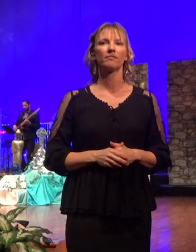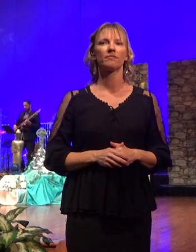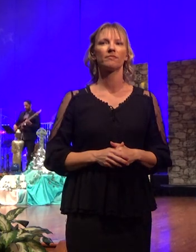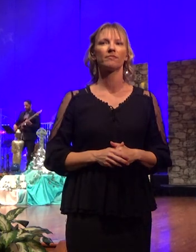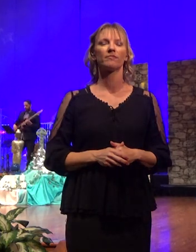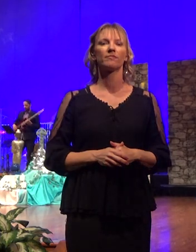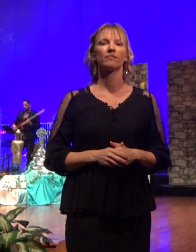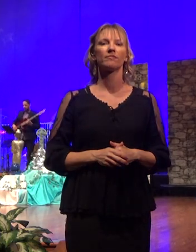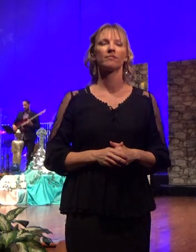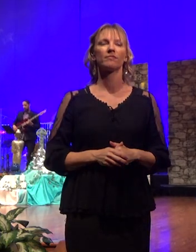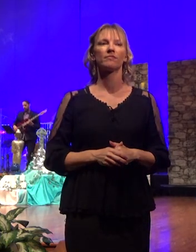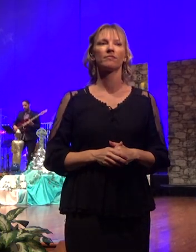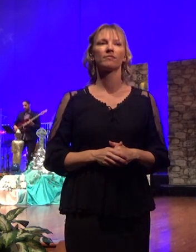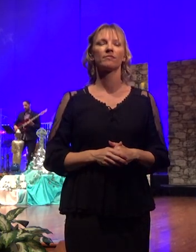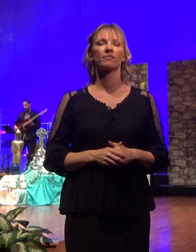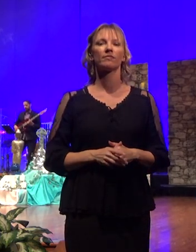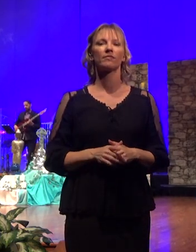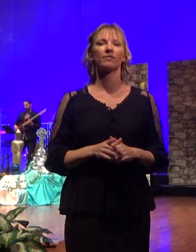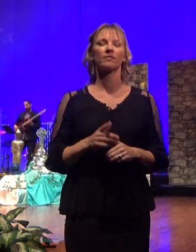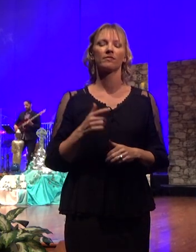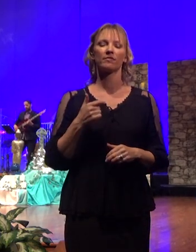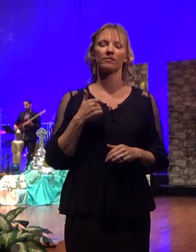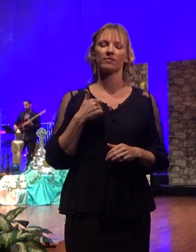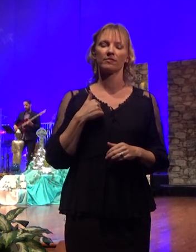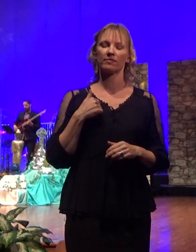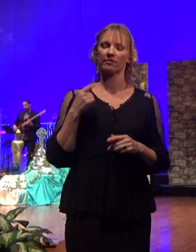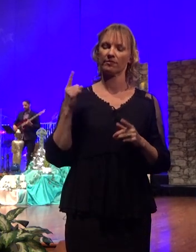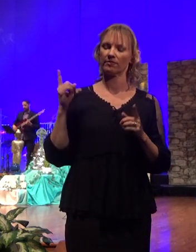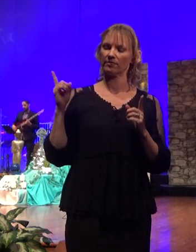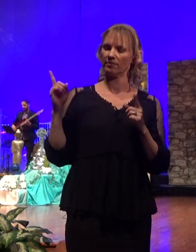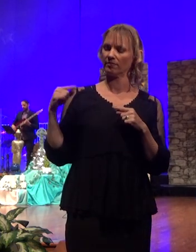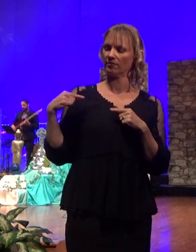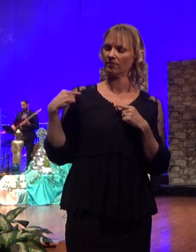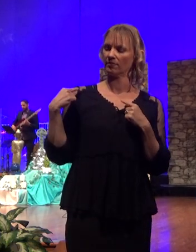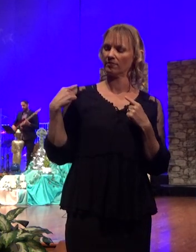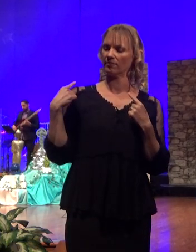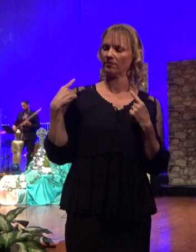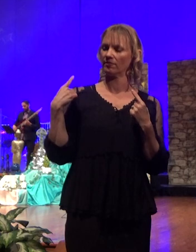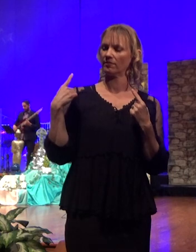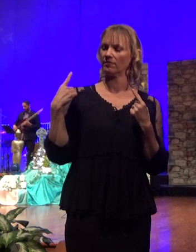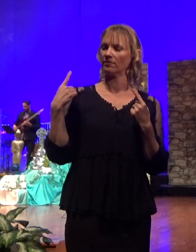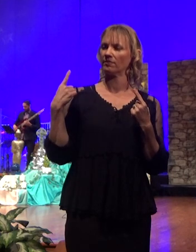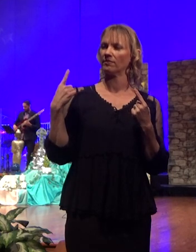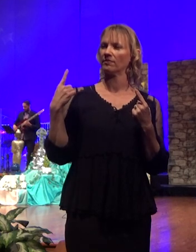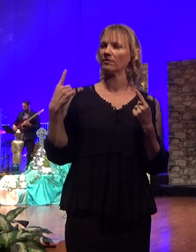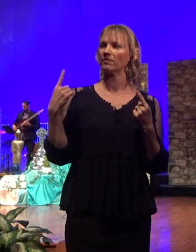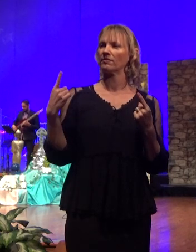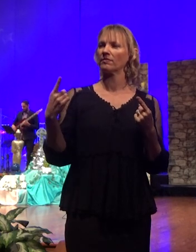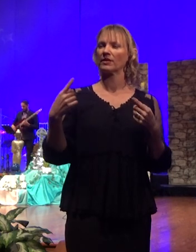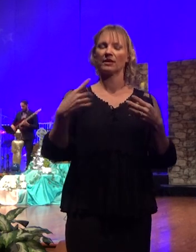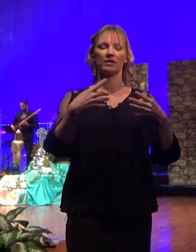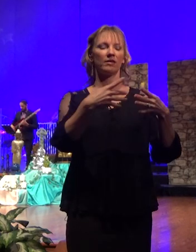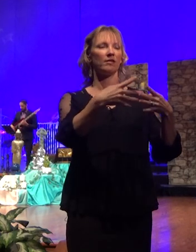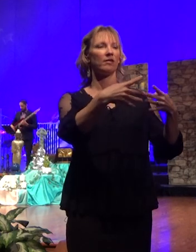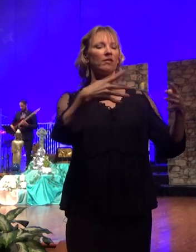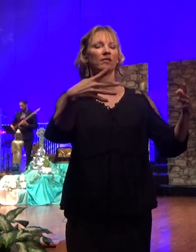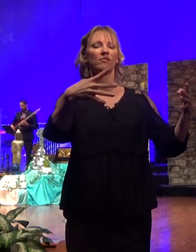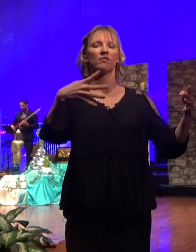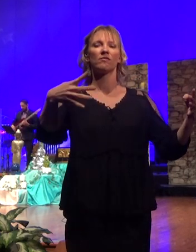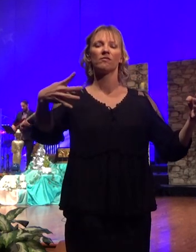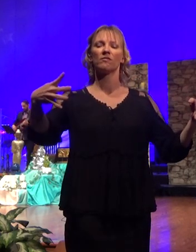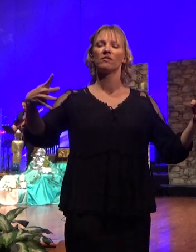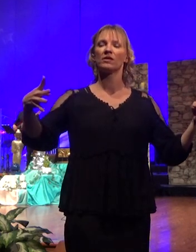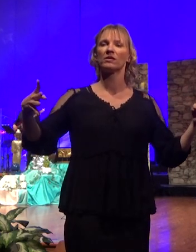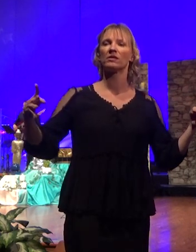I've always put up my fences and held